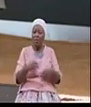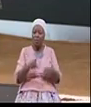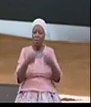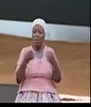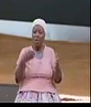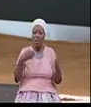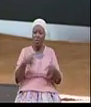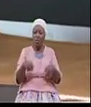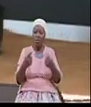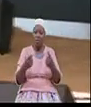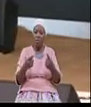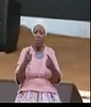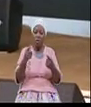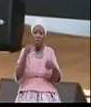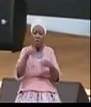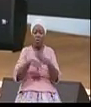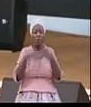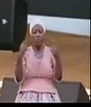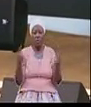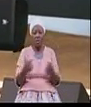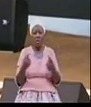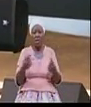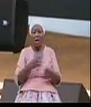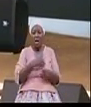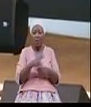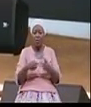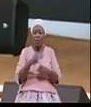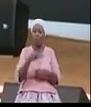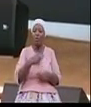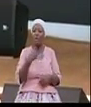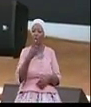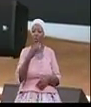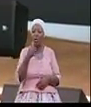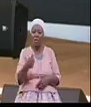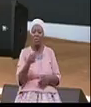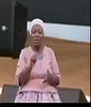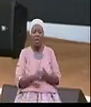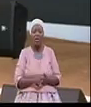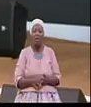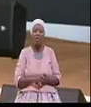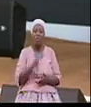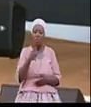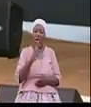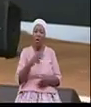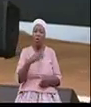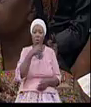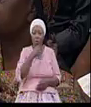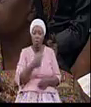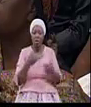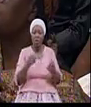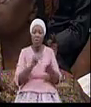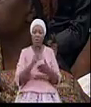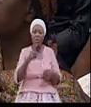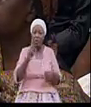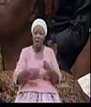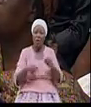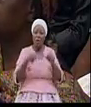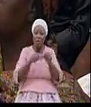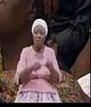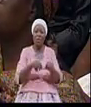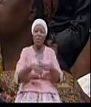telling yourself, I'm very old, I can no more honestly contend for the faith